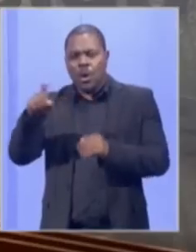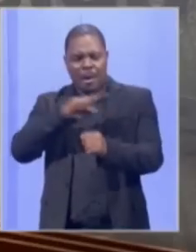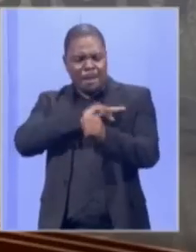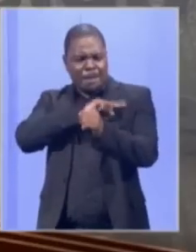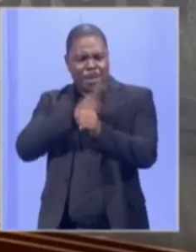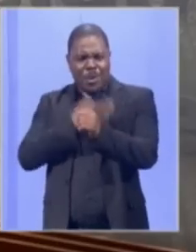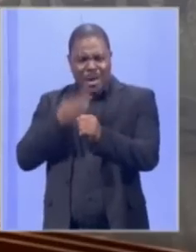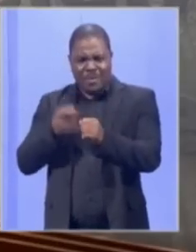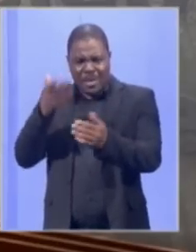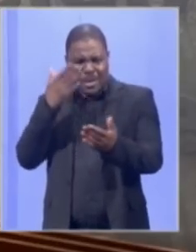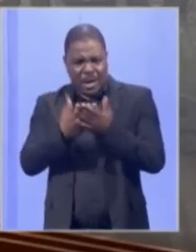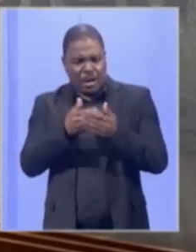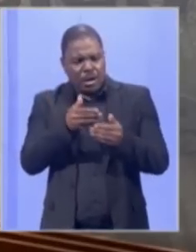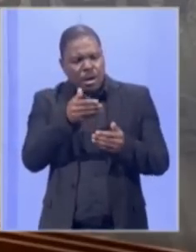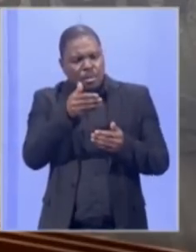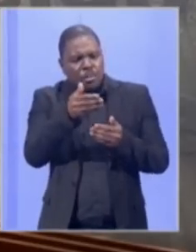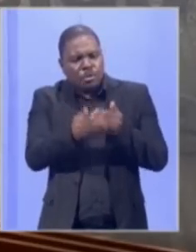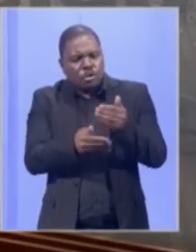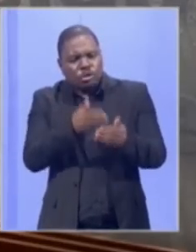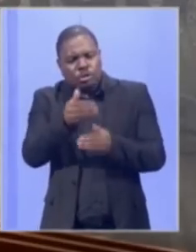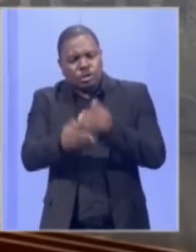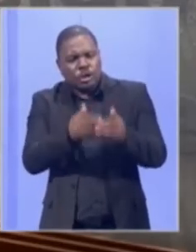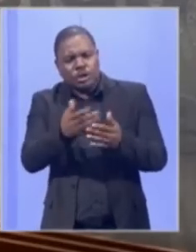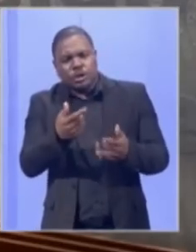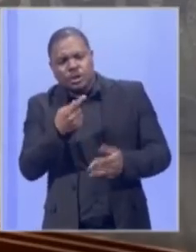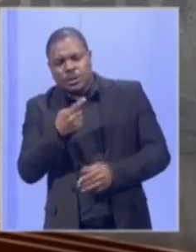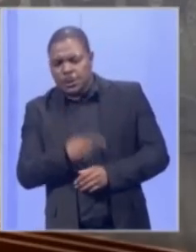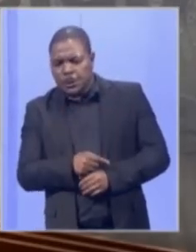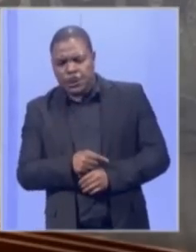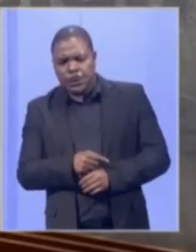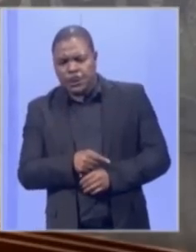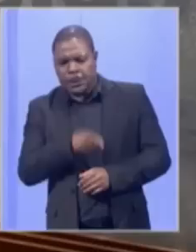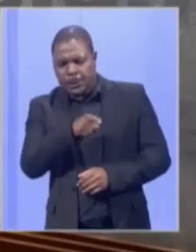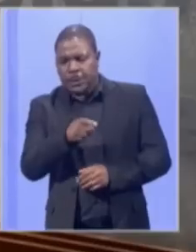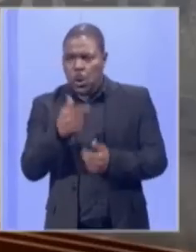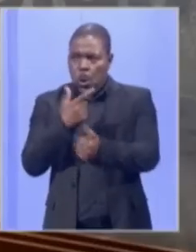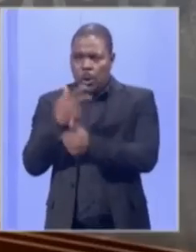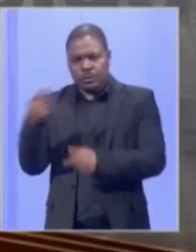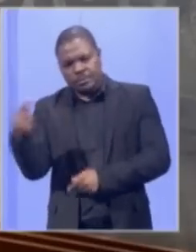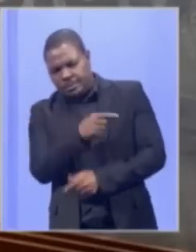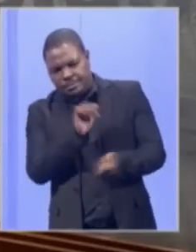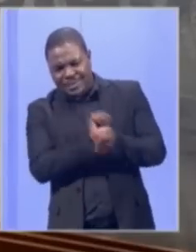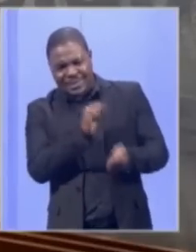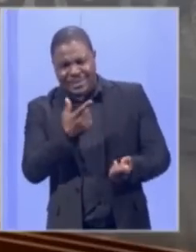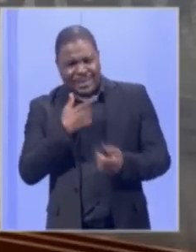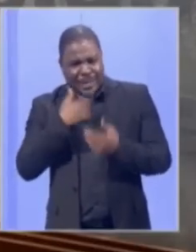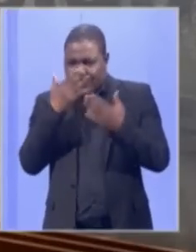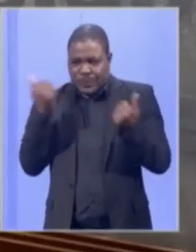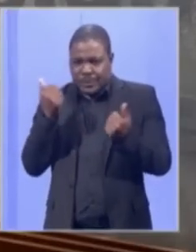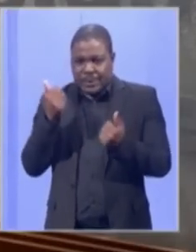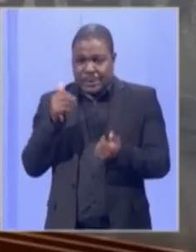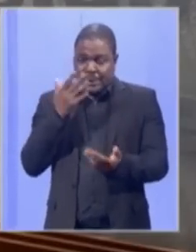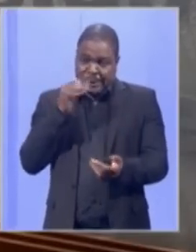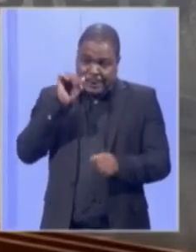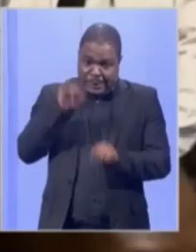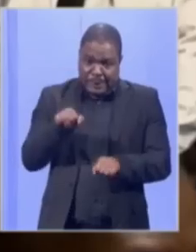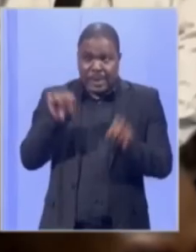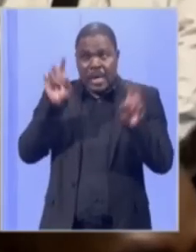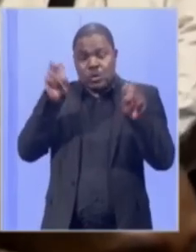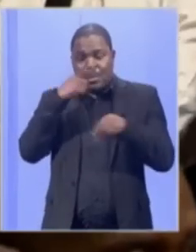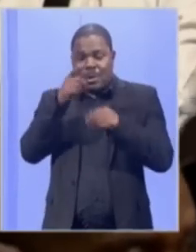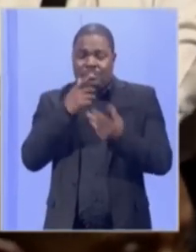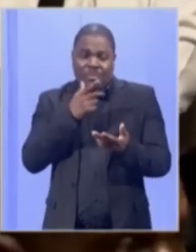the processes to convince the Hawks that there is a case to stand on. I'm not even going to go there. I don't think it's a definite credibility